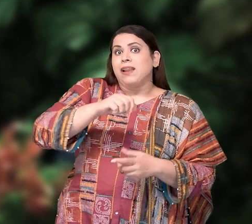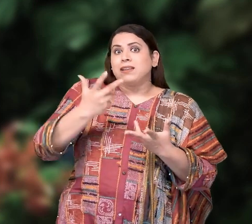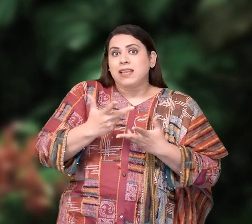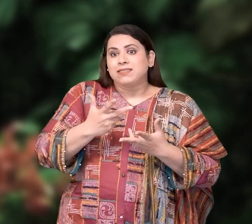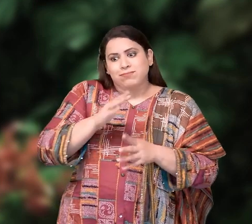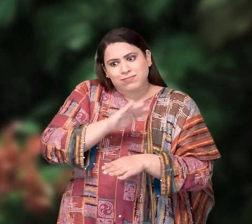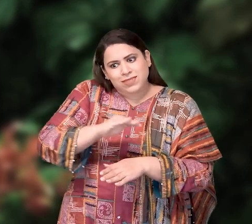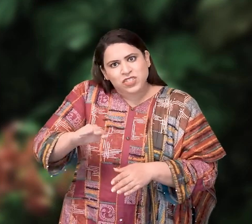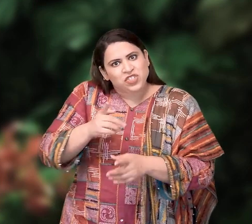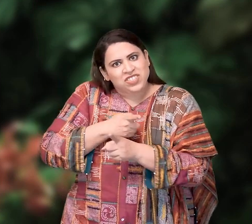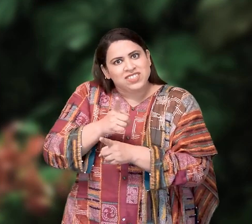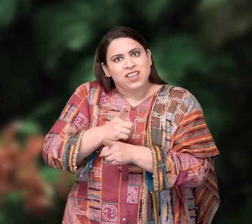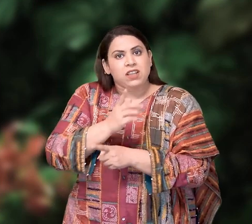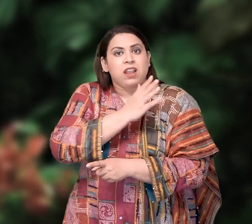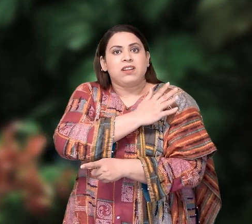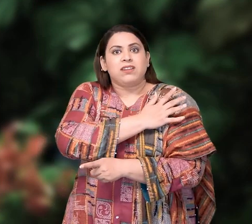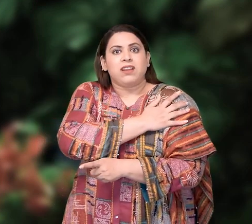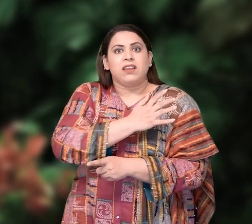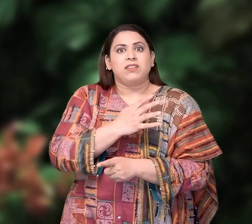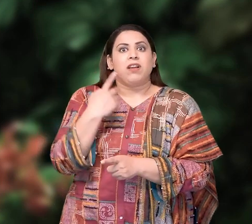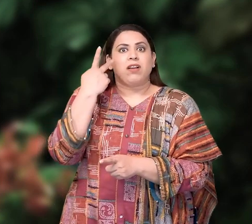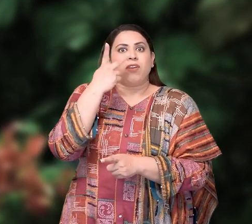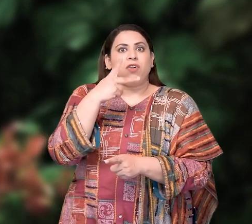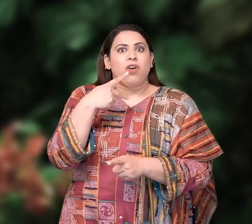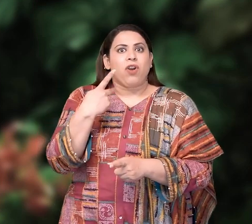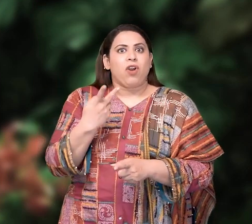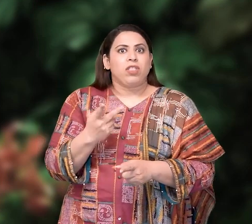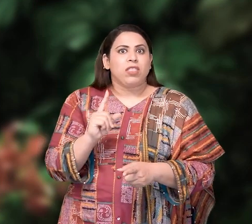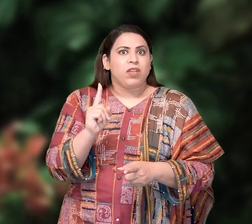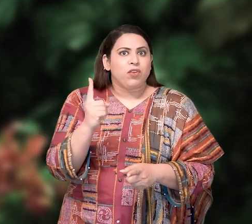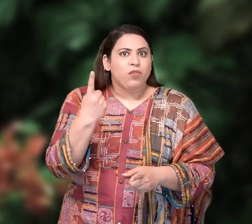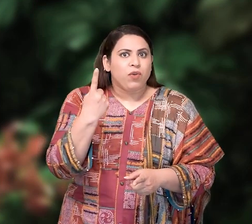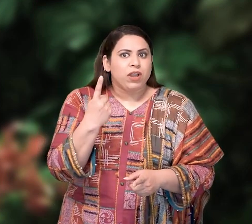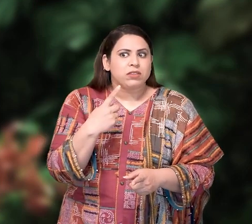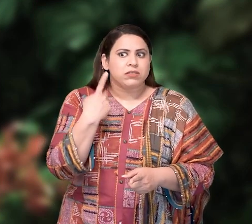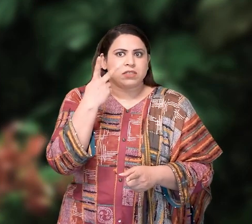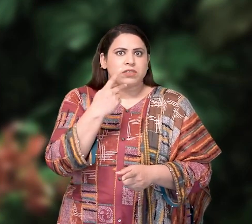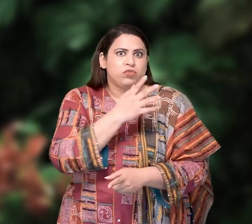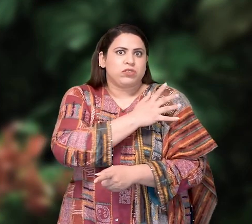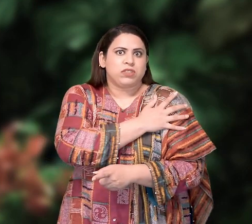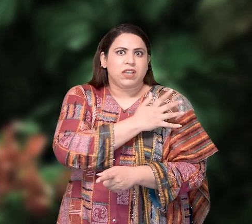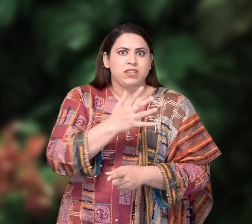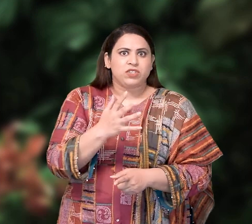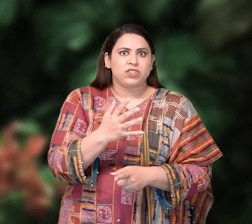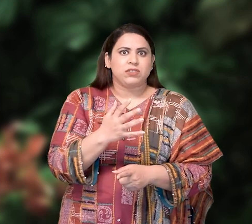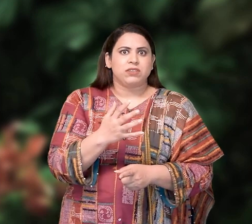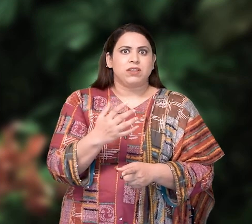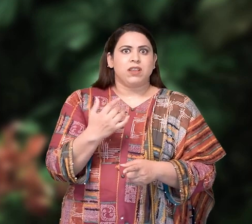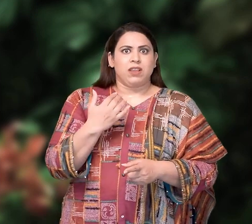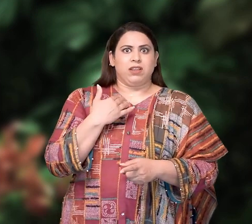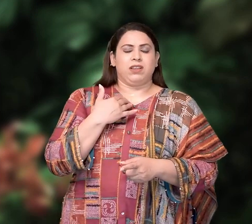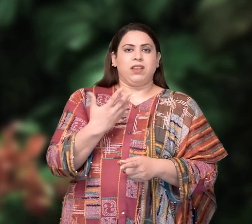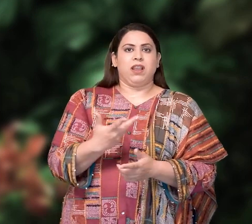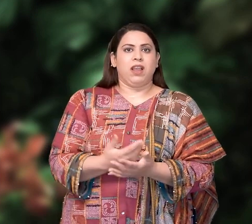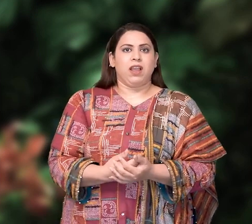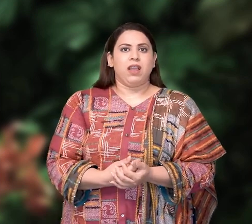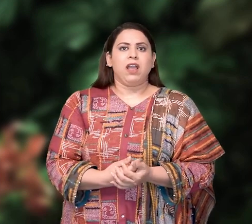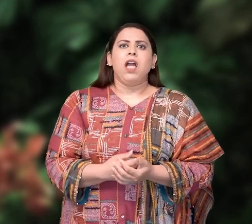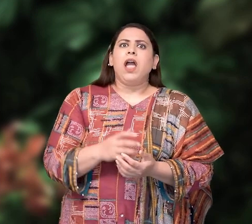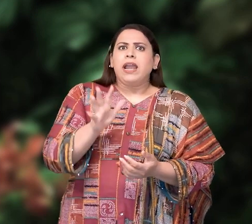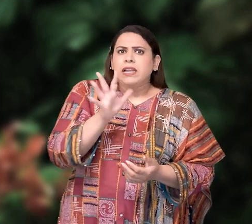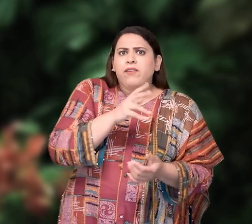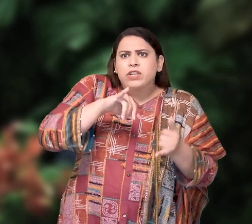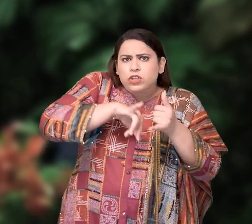a consensual touch is, who should be the one who should be touching you, and in